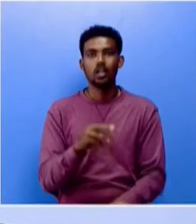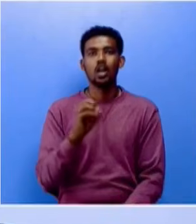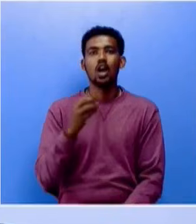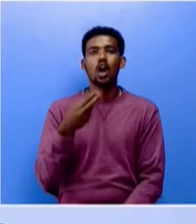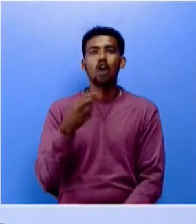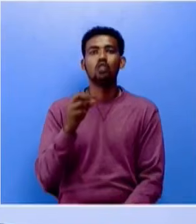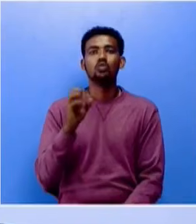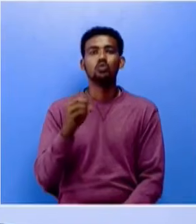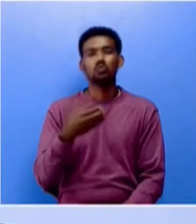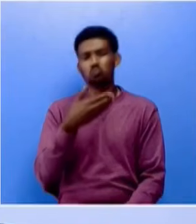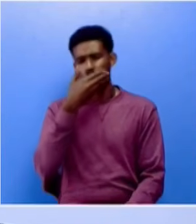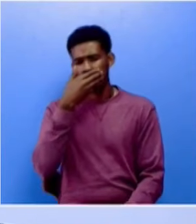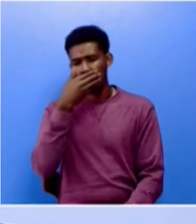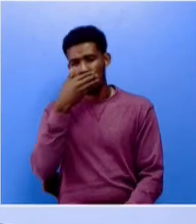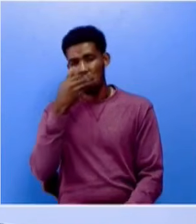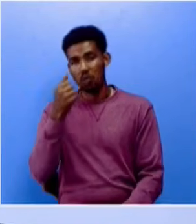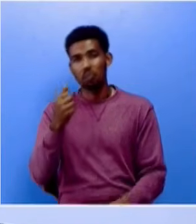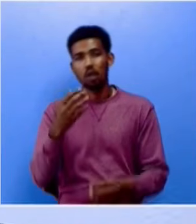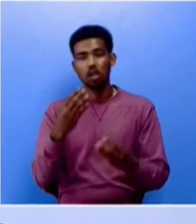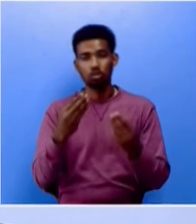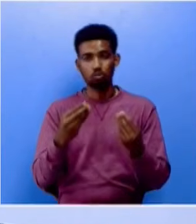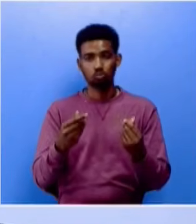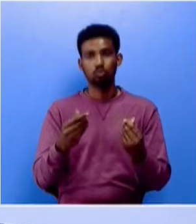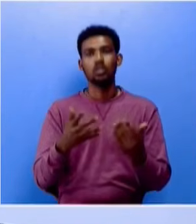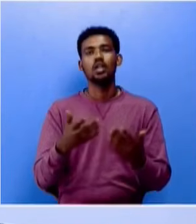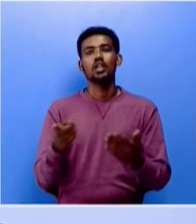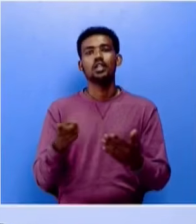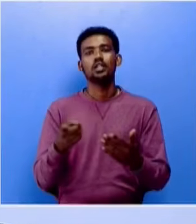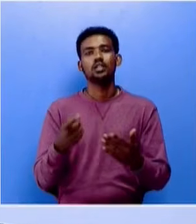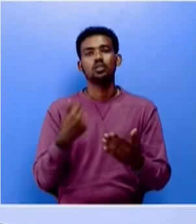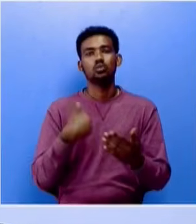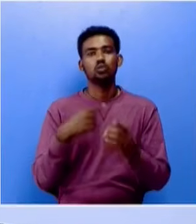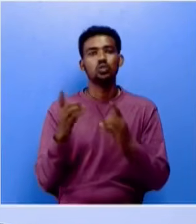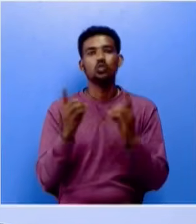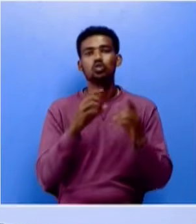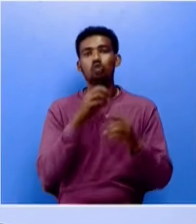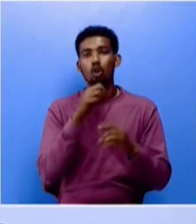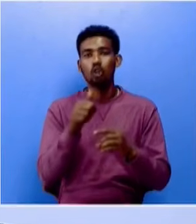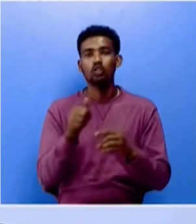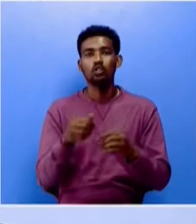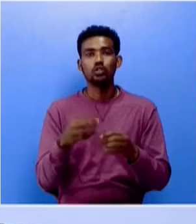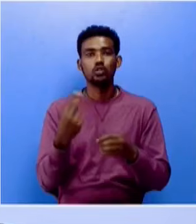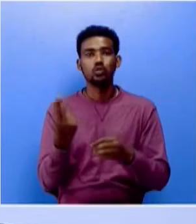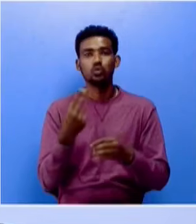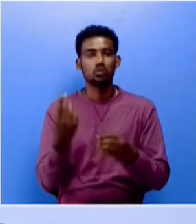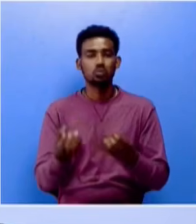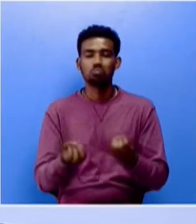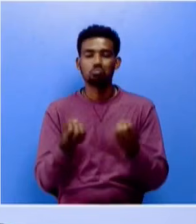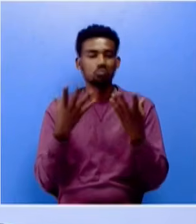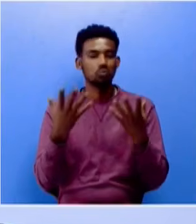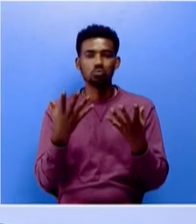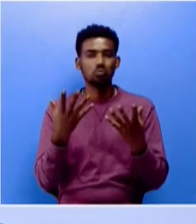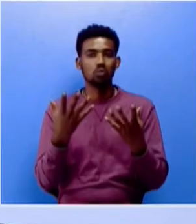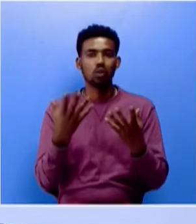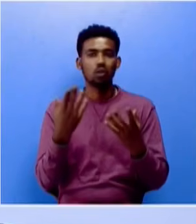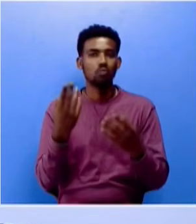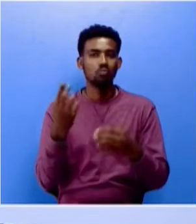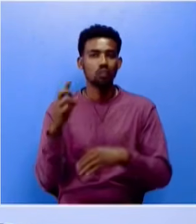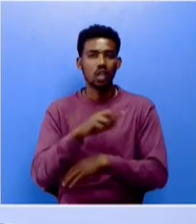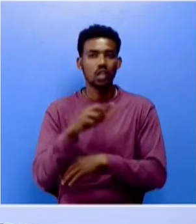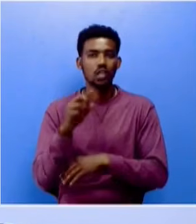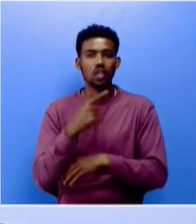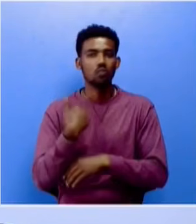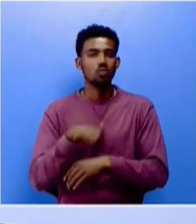Is it clear? More formal. Even if we do not use this much in our daily speech, that's more